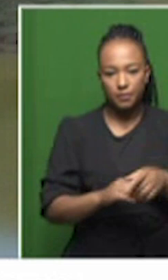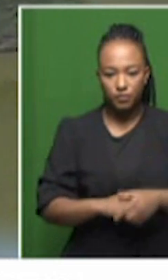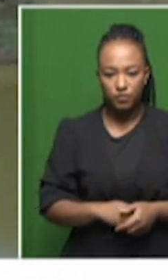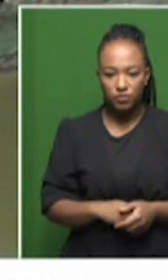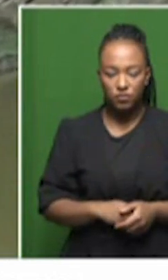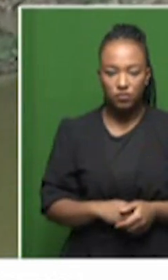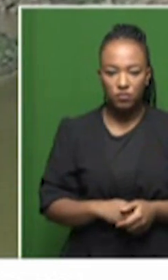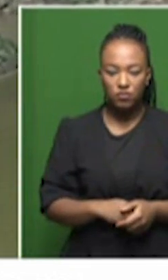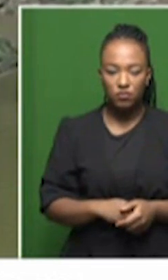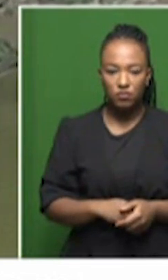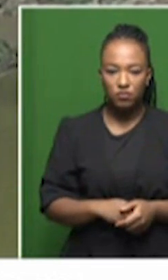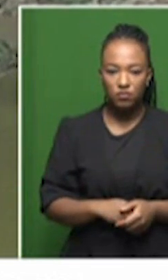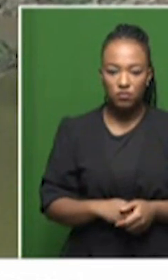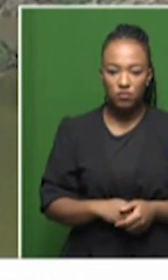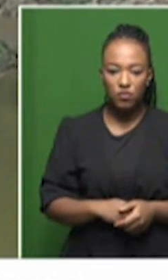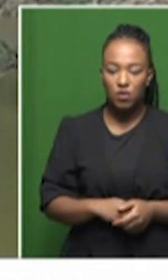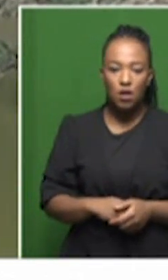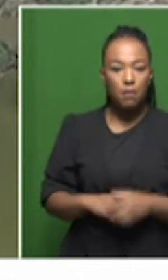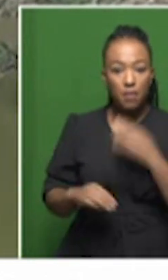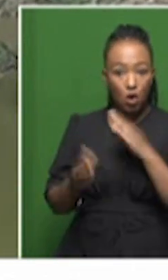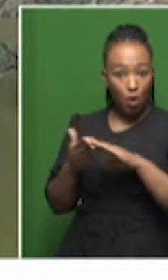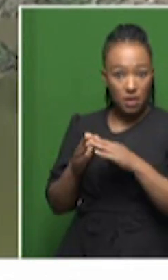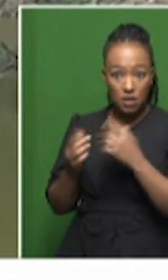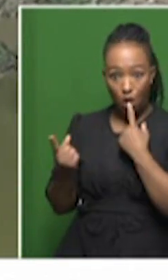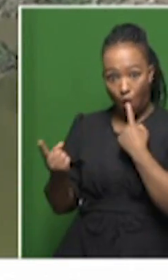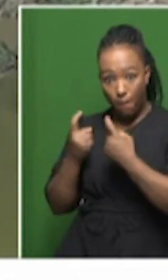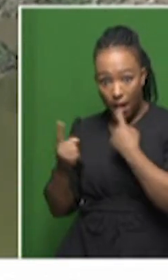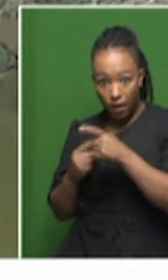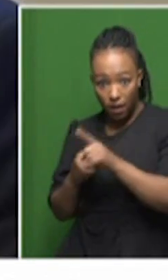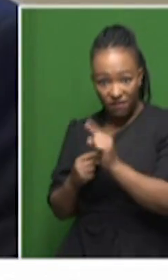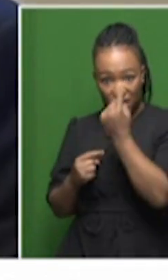Not from the public complaining about health issues first?